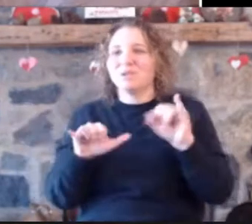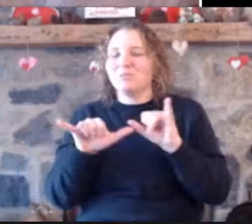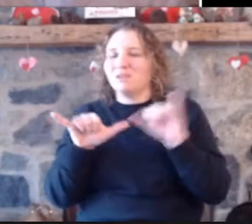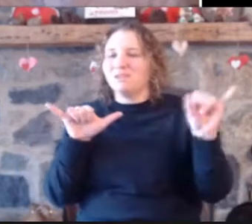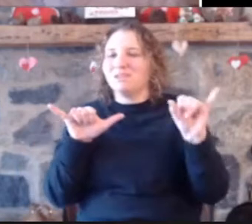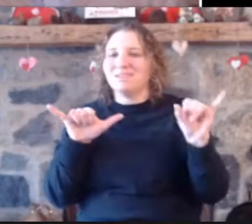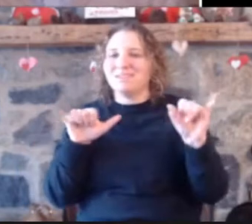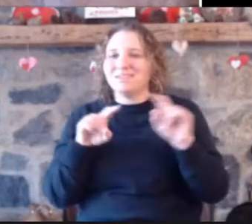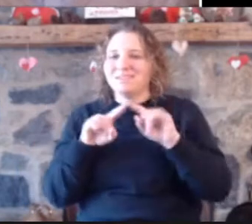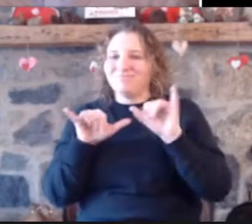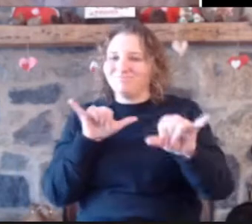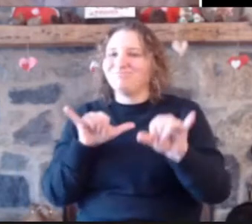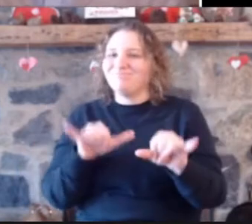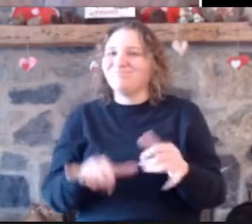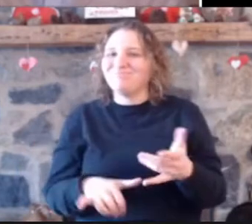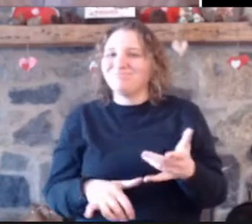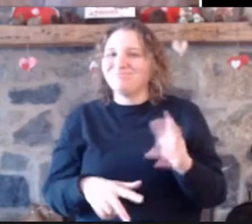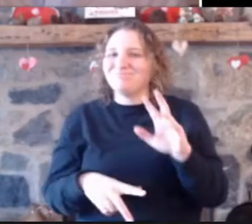its own kind.